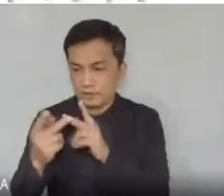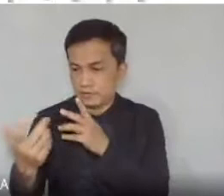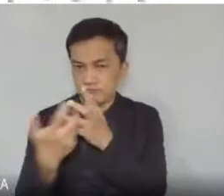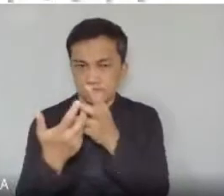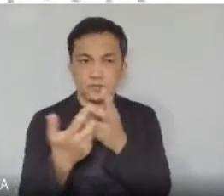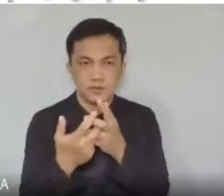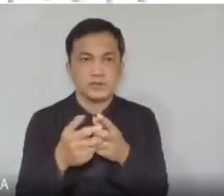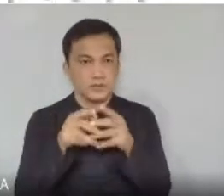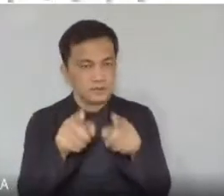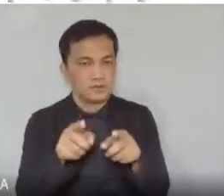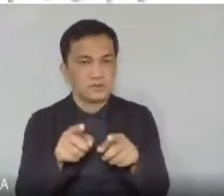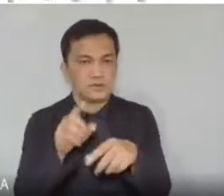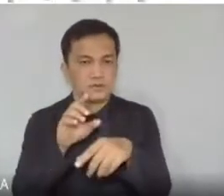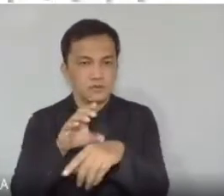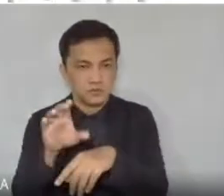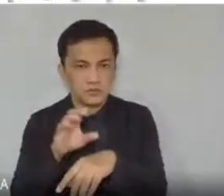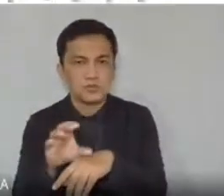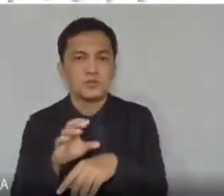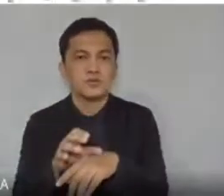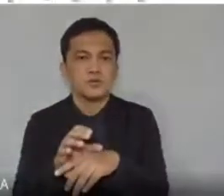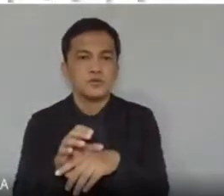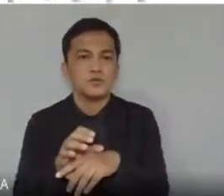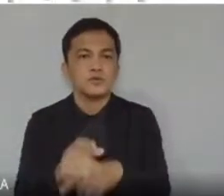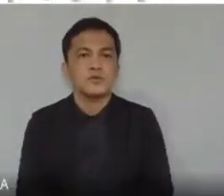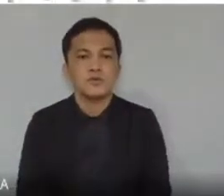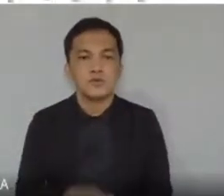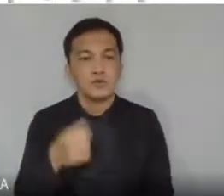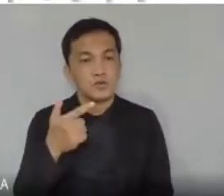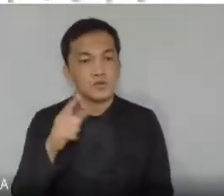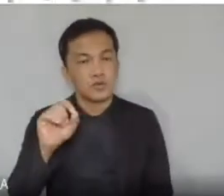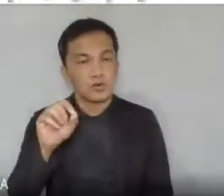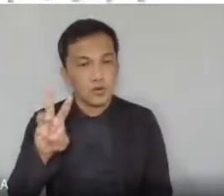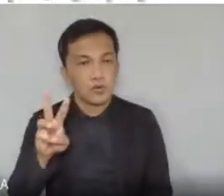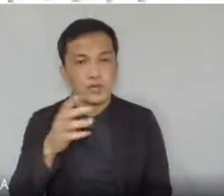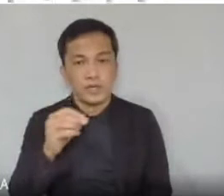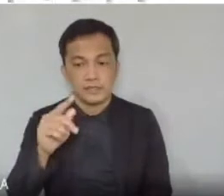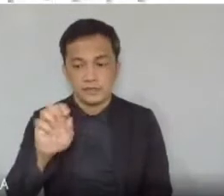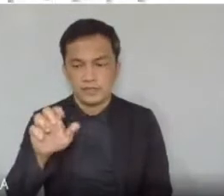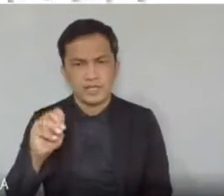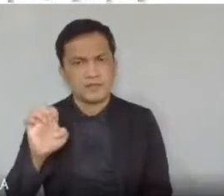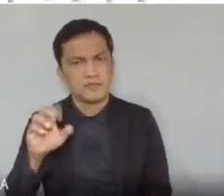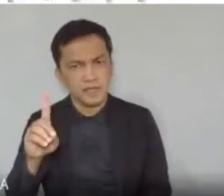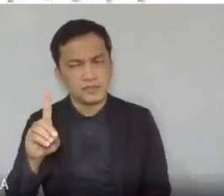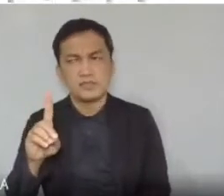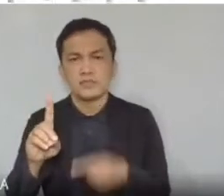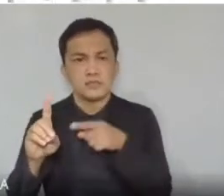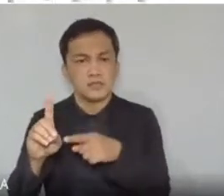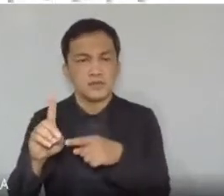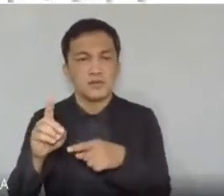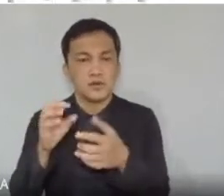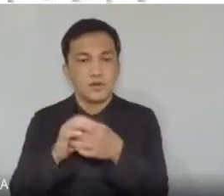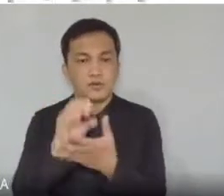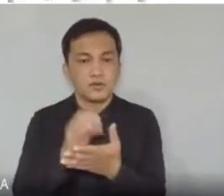of them is CU Doc. And we were able to actually source from in-house